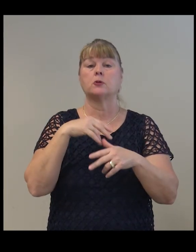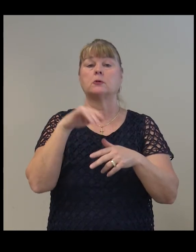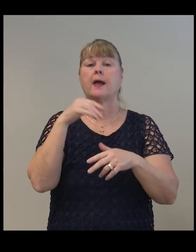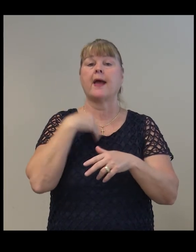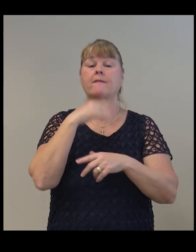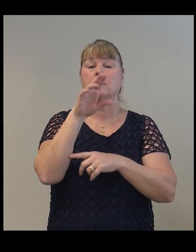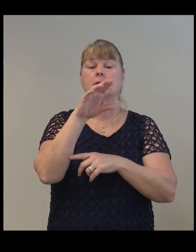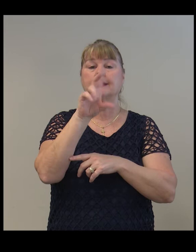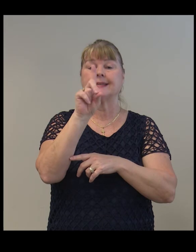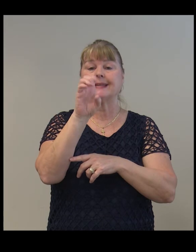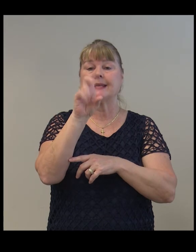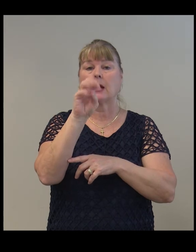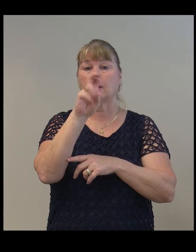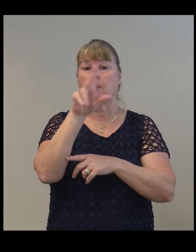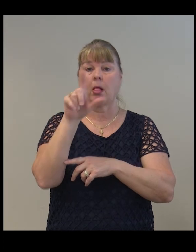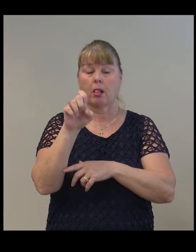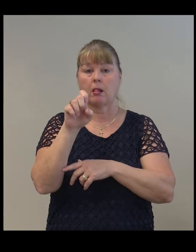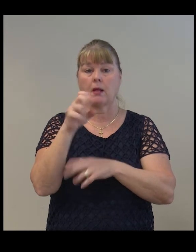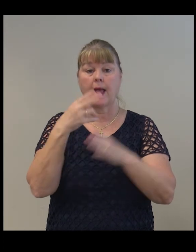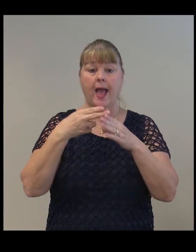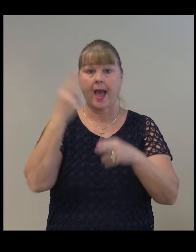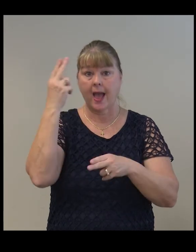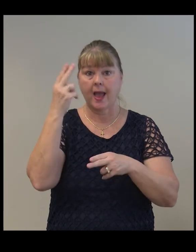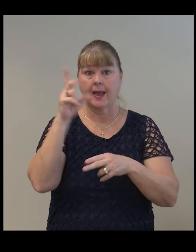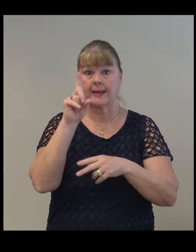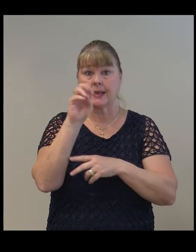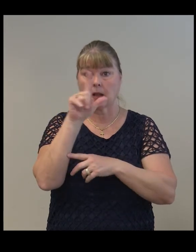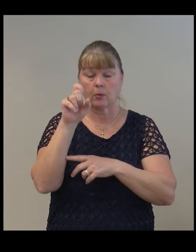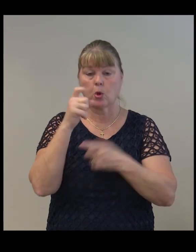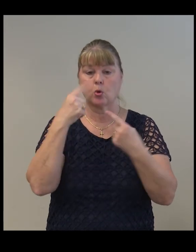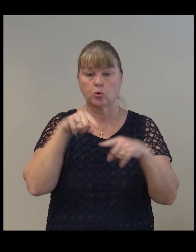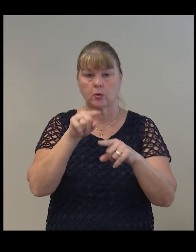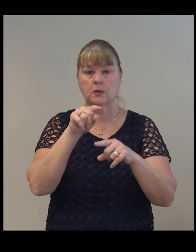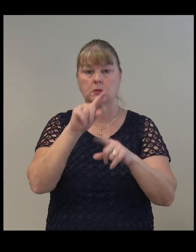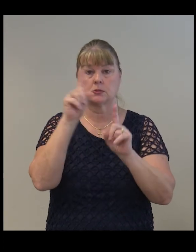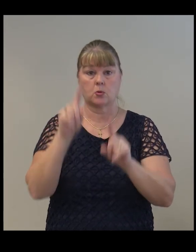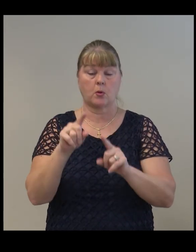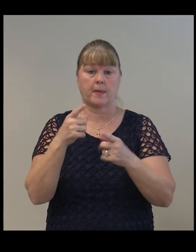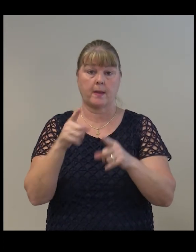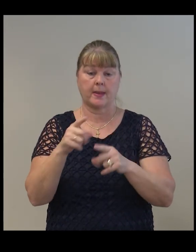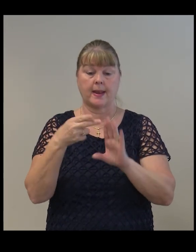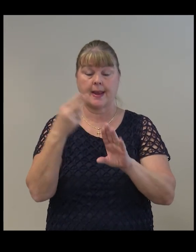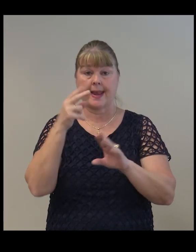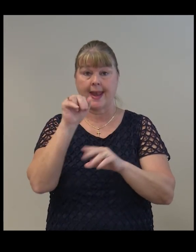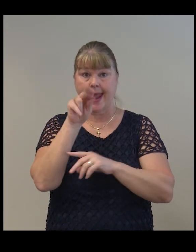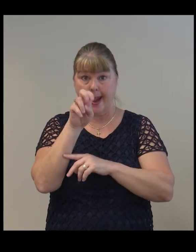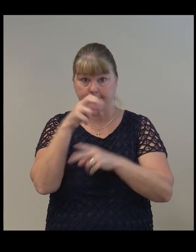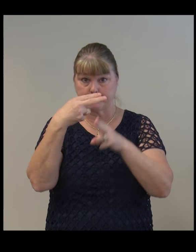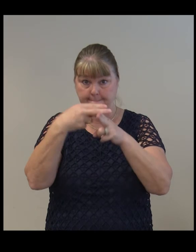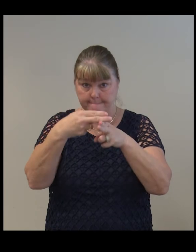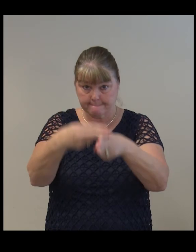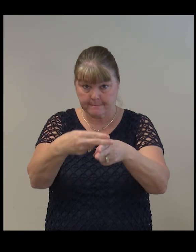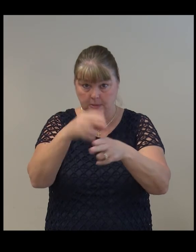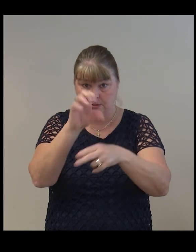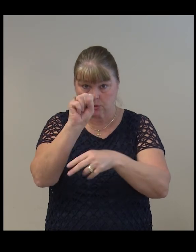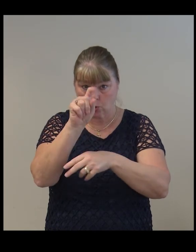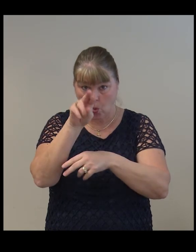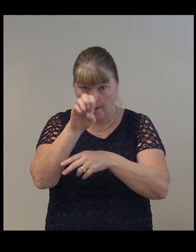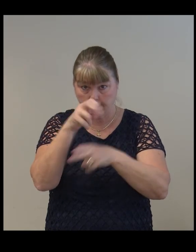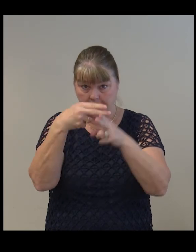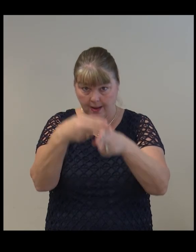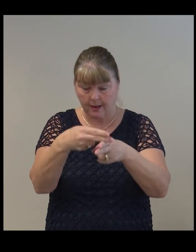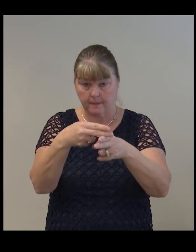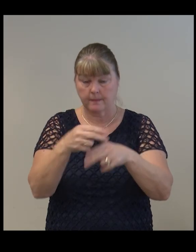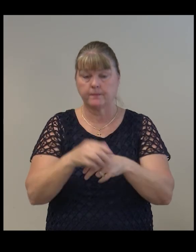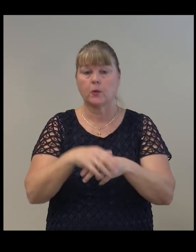named storm, but a very high deductible when a storm is named. And by named storm, I mean